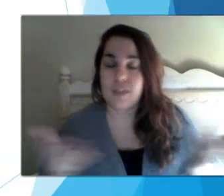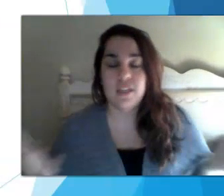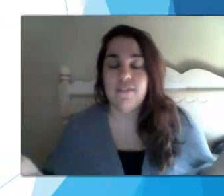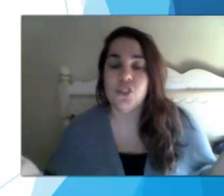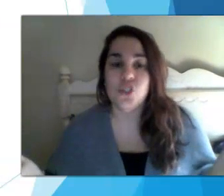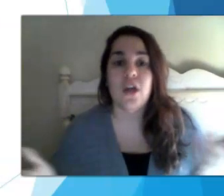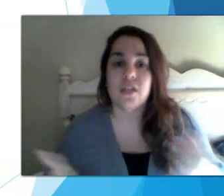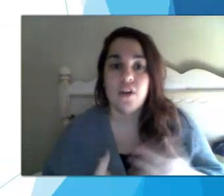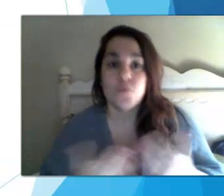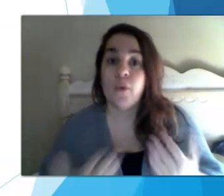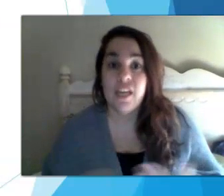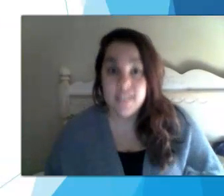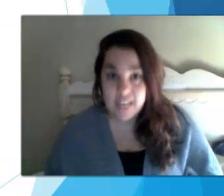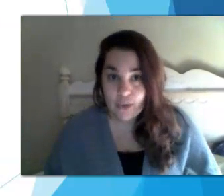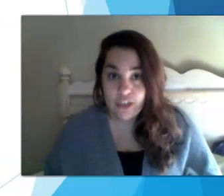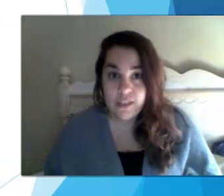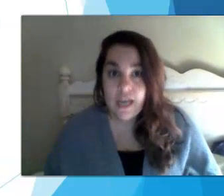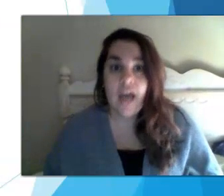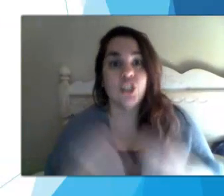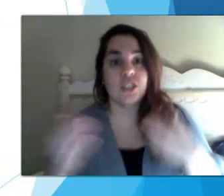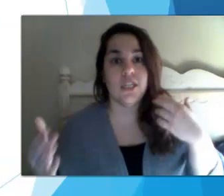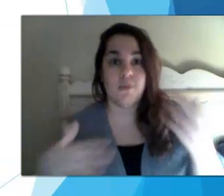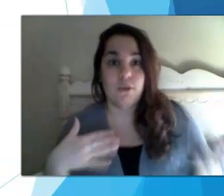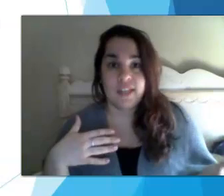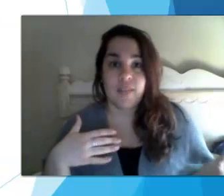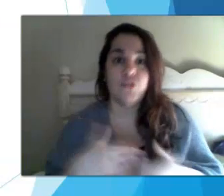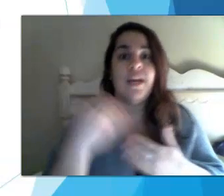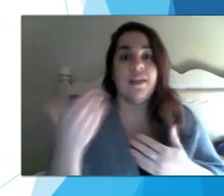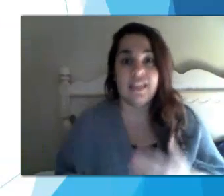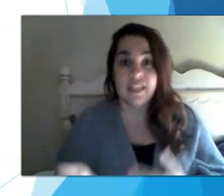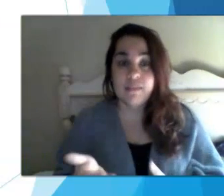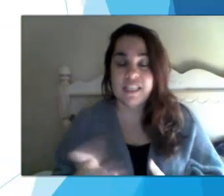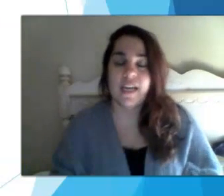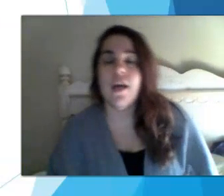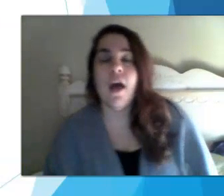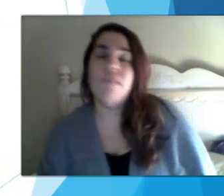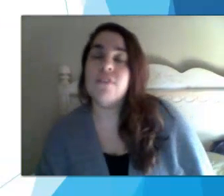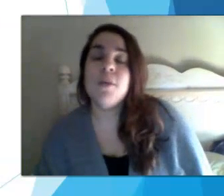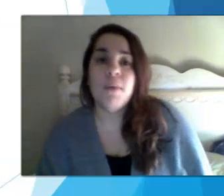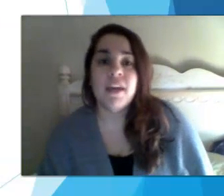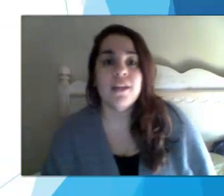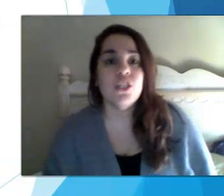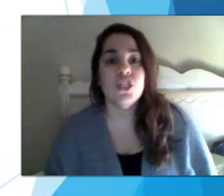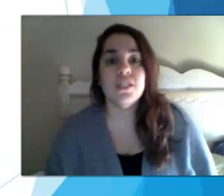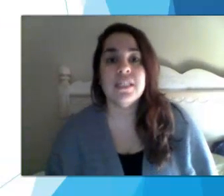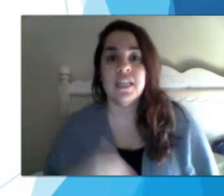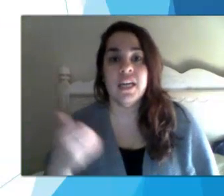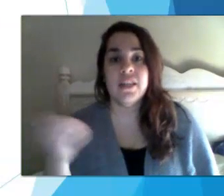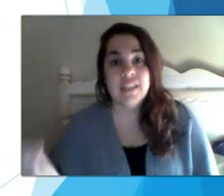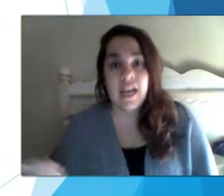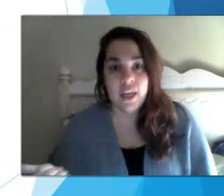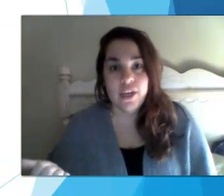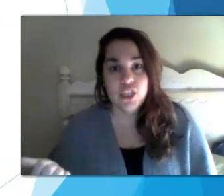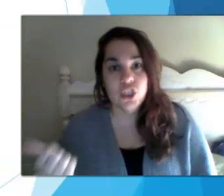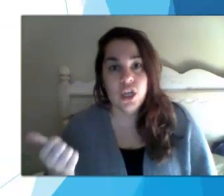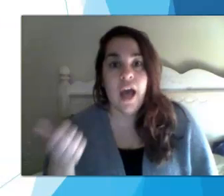is completely functional as far as working on sight words and just exposing them to it and letting them see it. And for some of my kids, just seeing